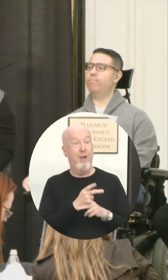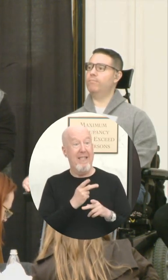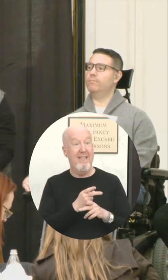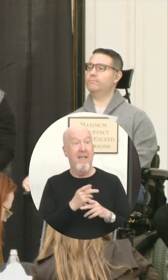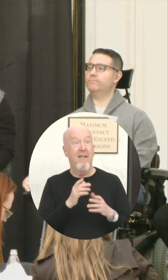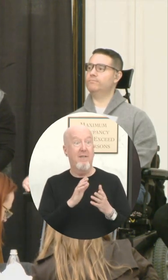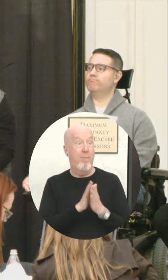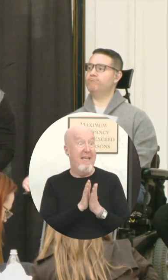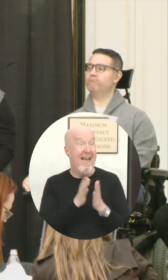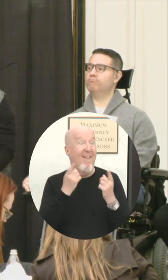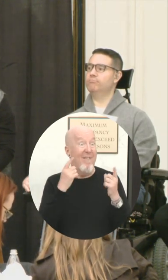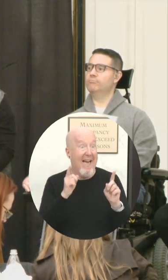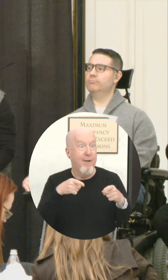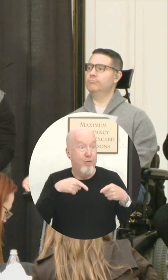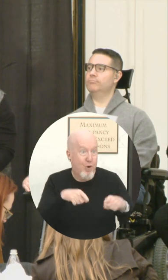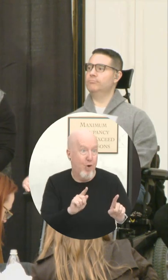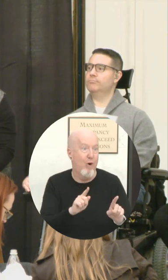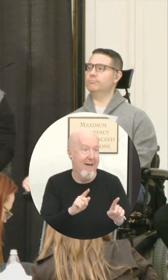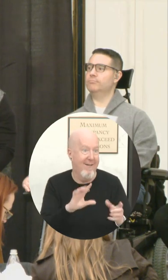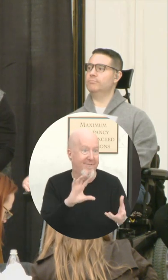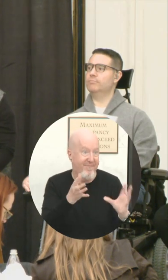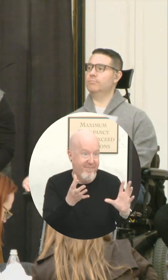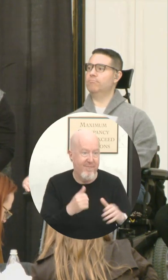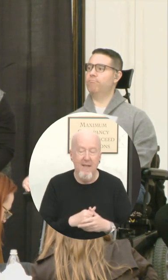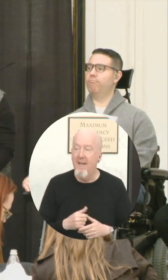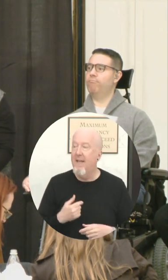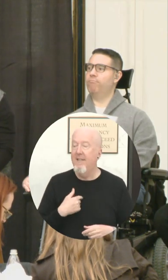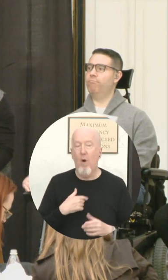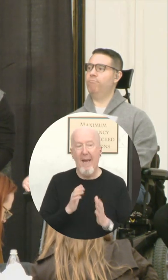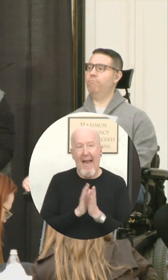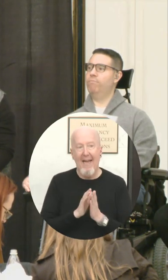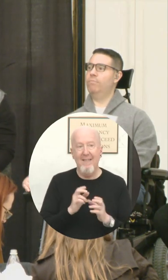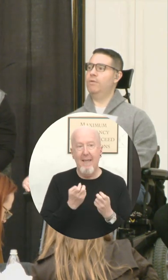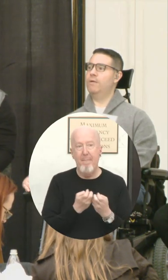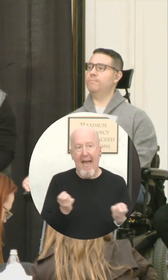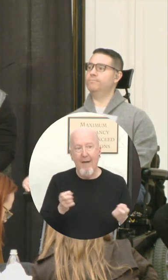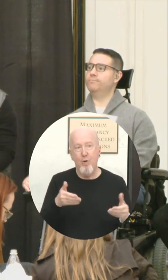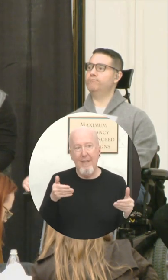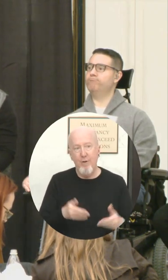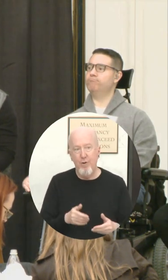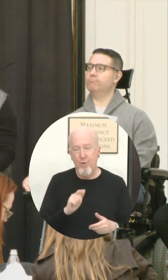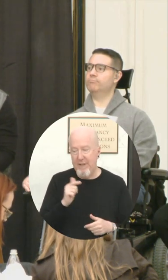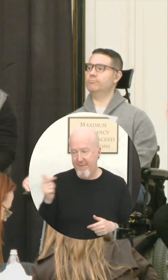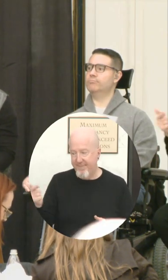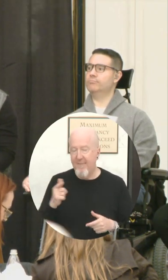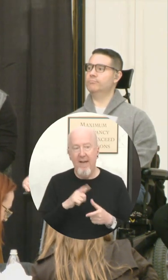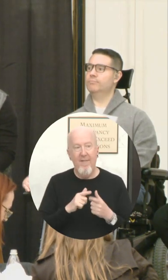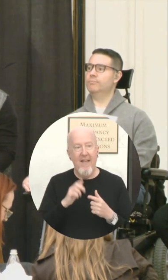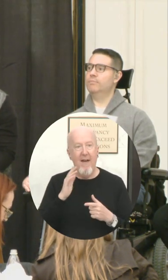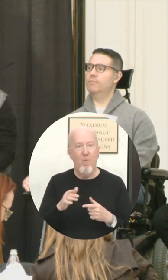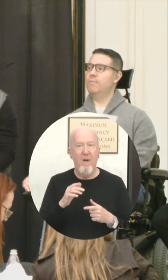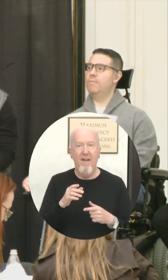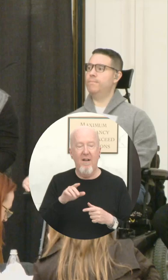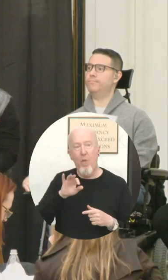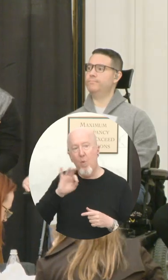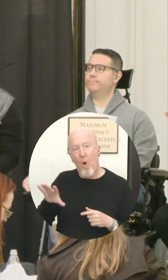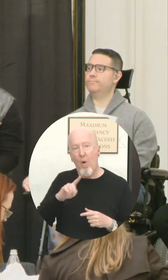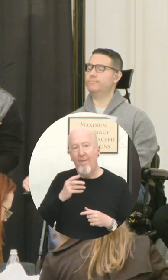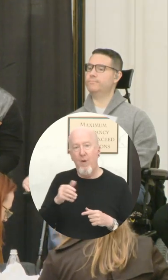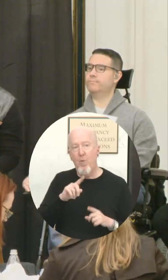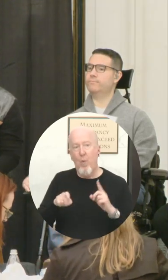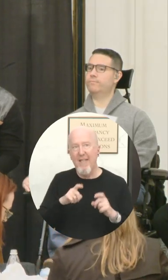a time of stress? So I'd like my panel to introduce themselves, and then we'll start by asking a couple of